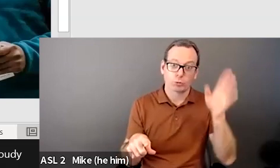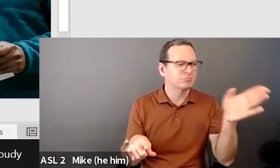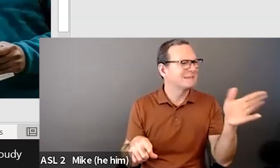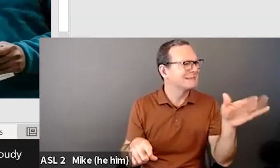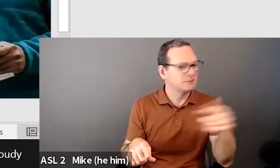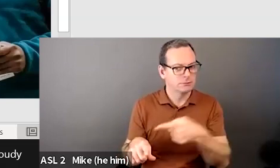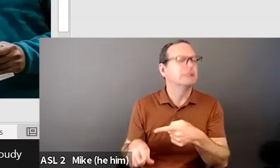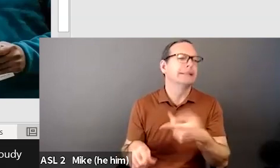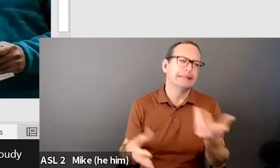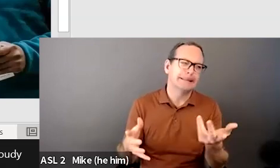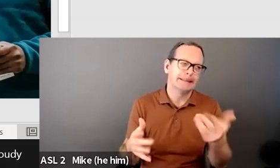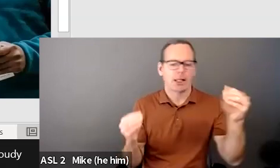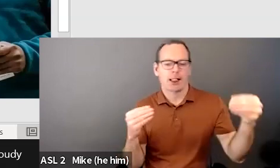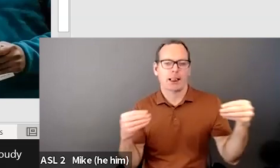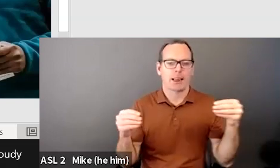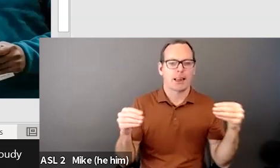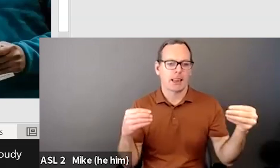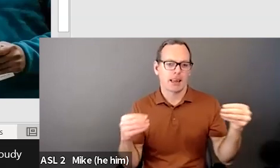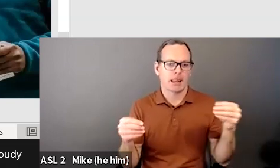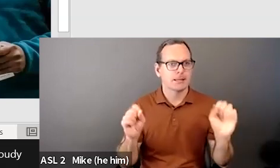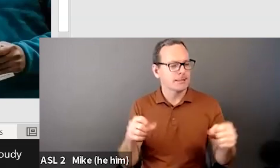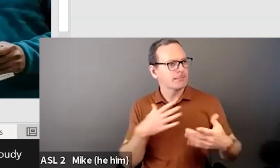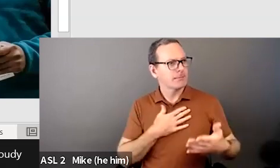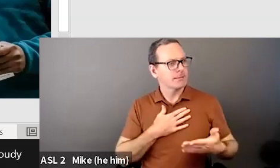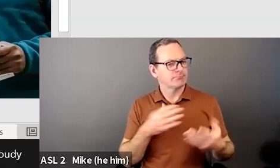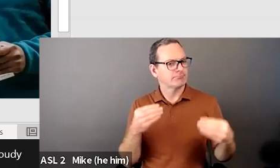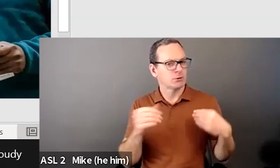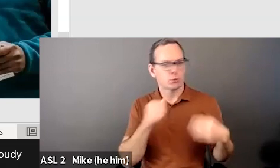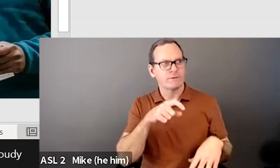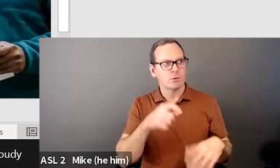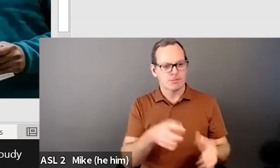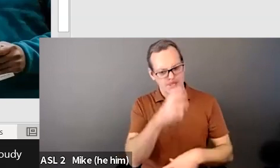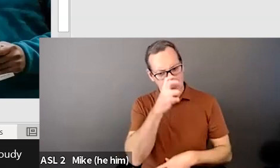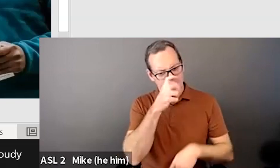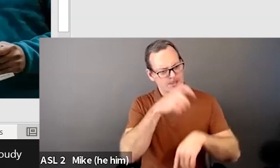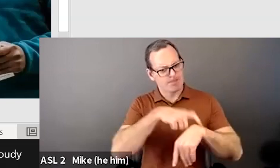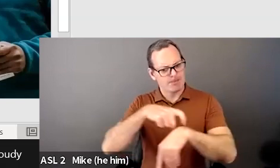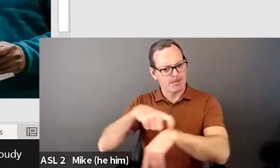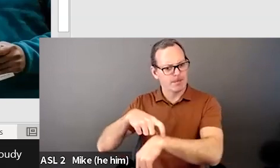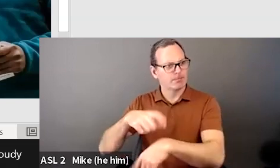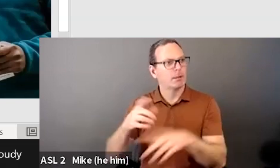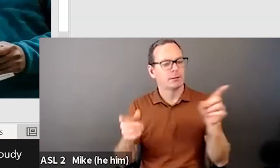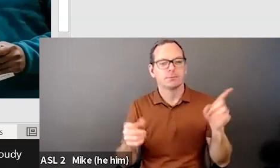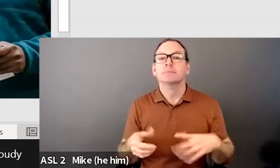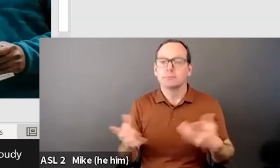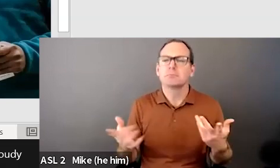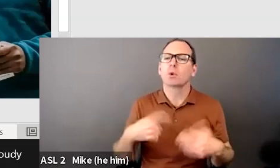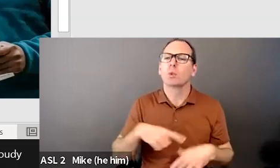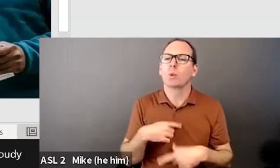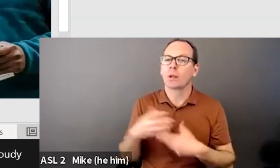like, and what kind of flexibility is necessary. So not only did we provide training and guidance for